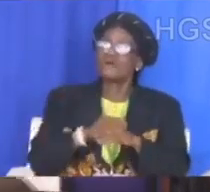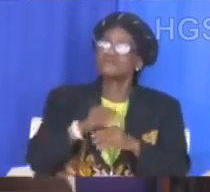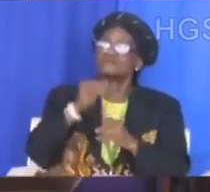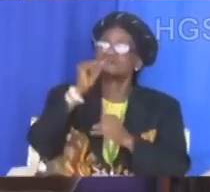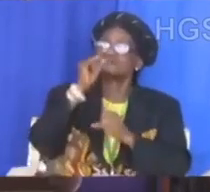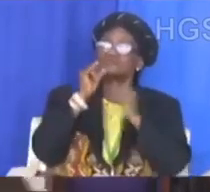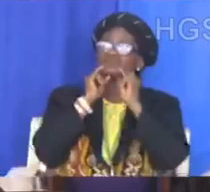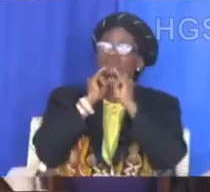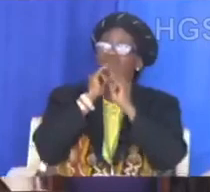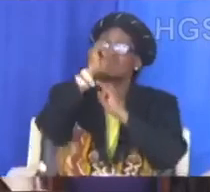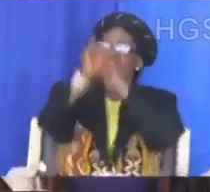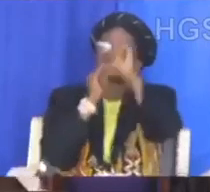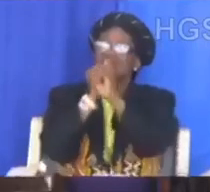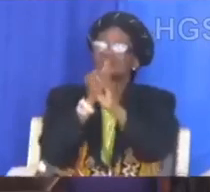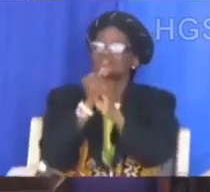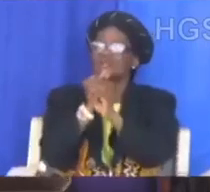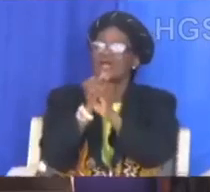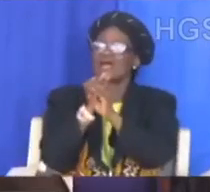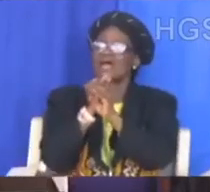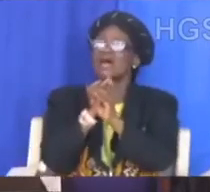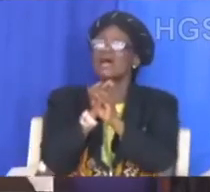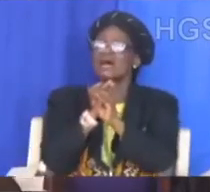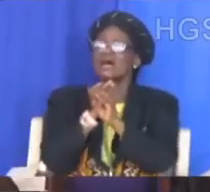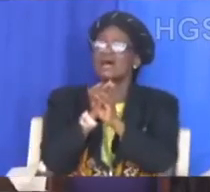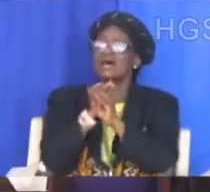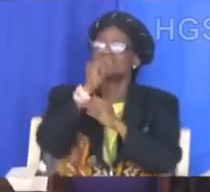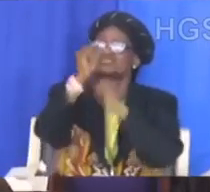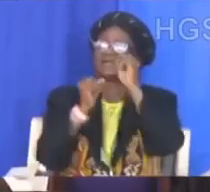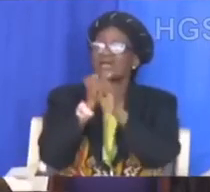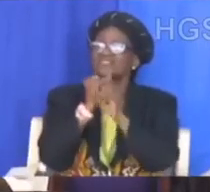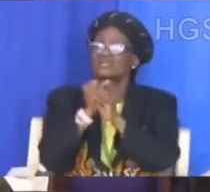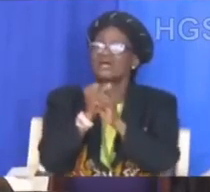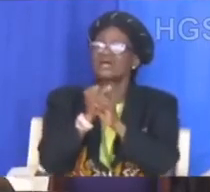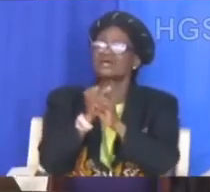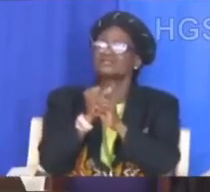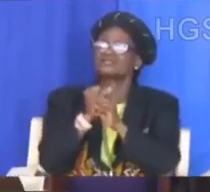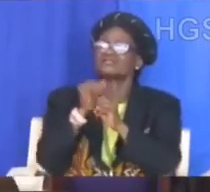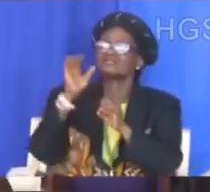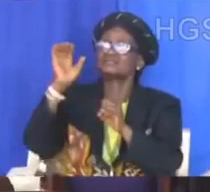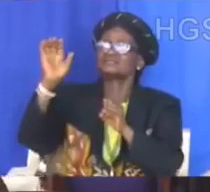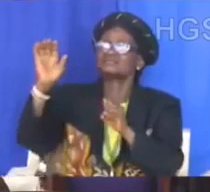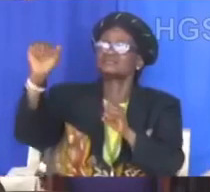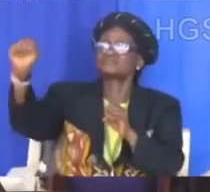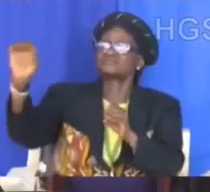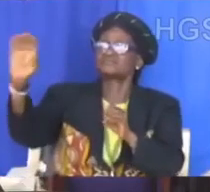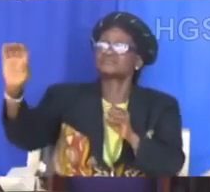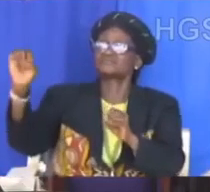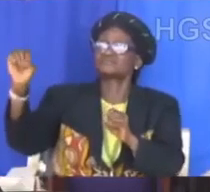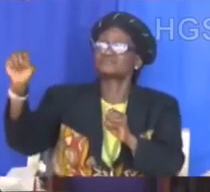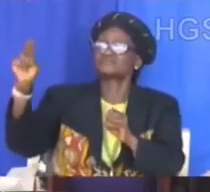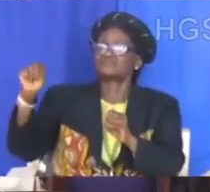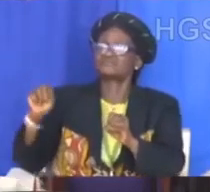and we are going to rope Nigeria together with the international scene, because there are some people who are waiting to hear what we